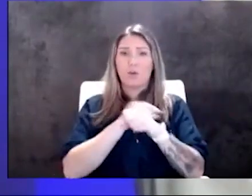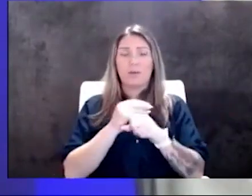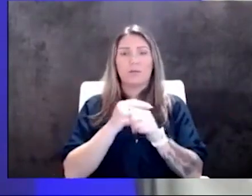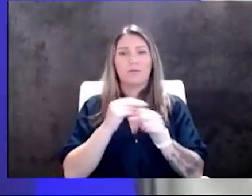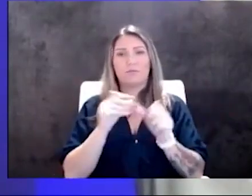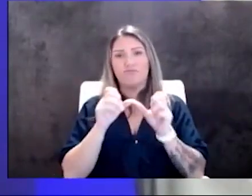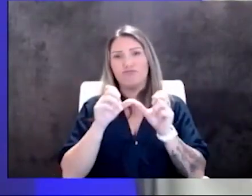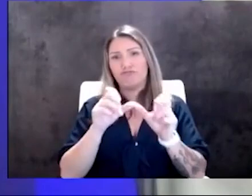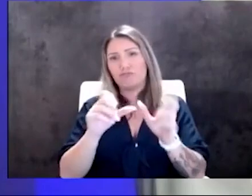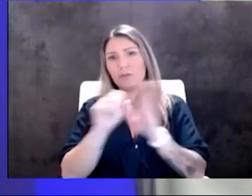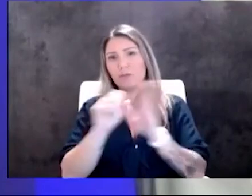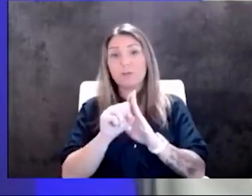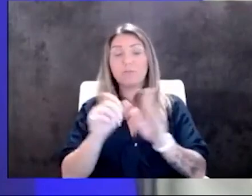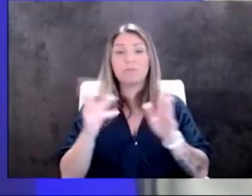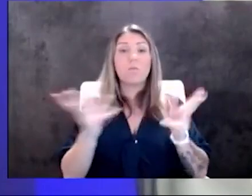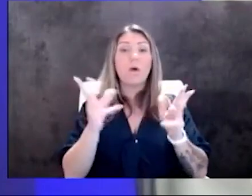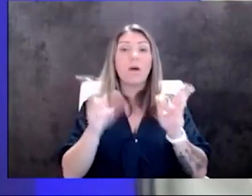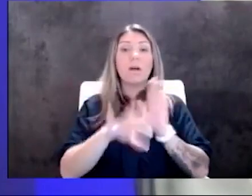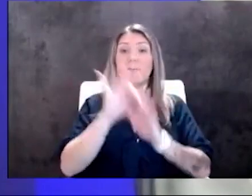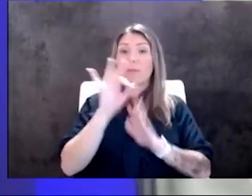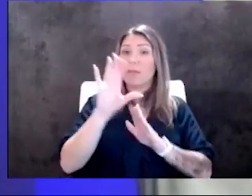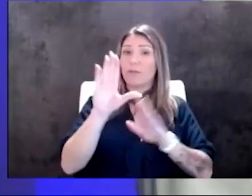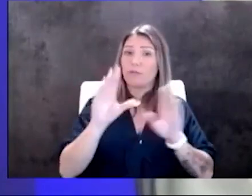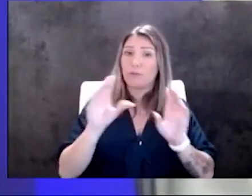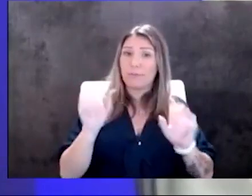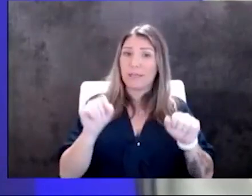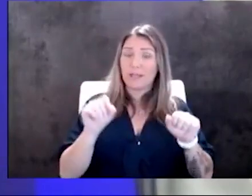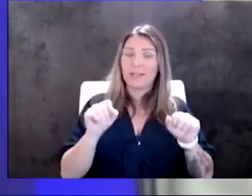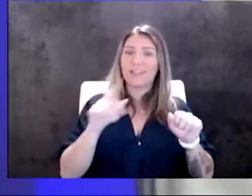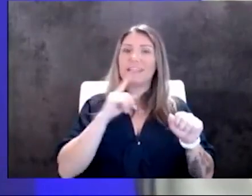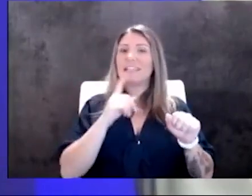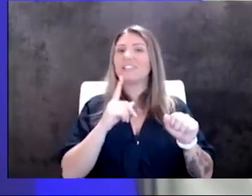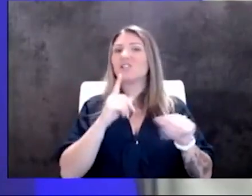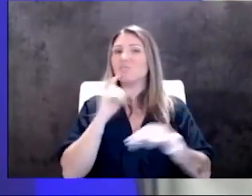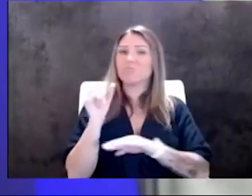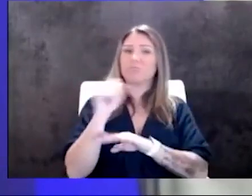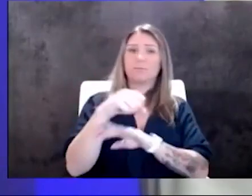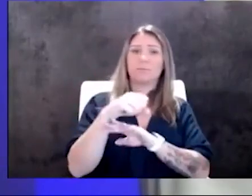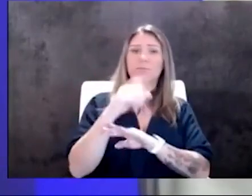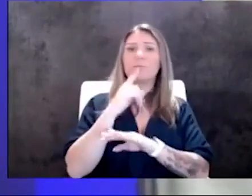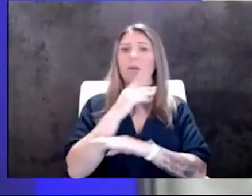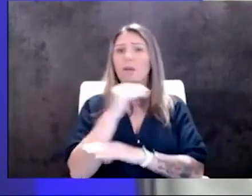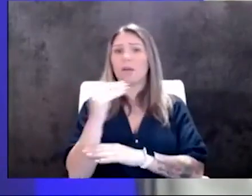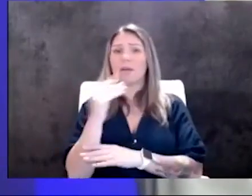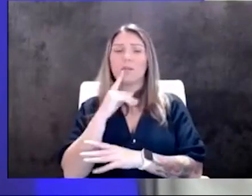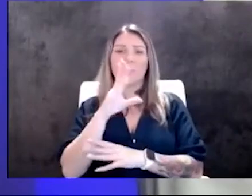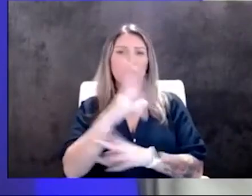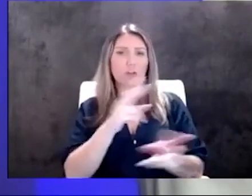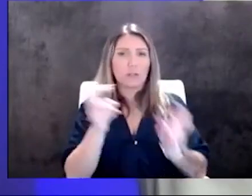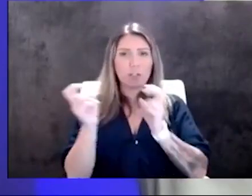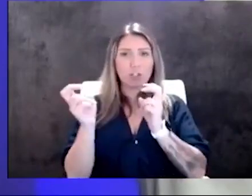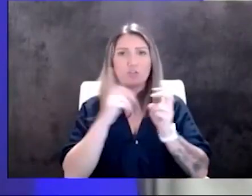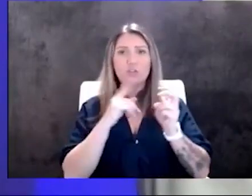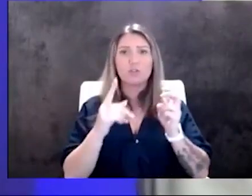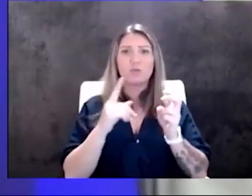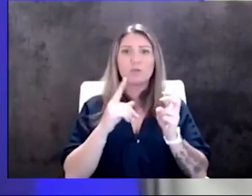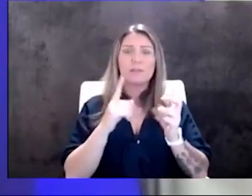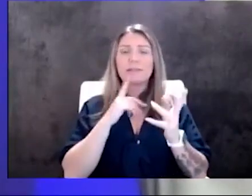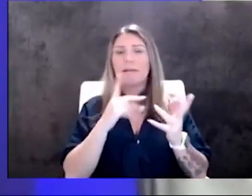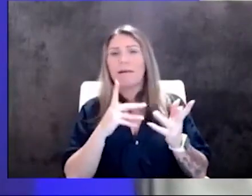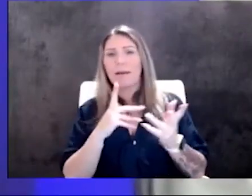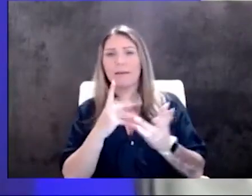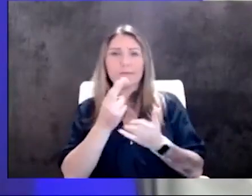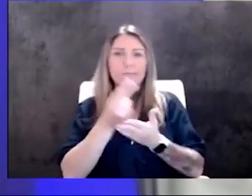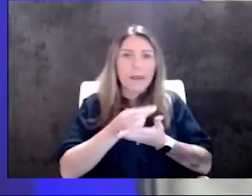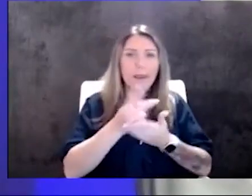is that it's their ability to kind of bounce back maybe from issues, their ability to kind of rehab from a lower back injury or those types of